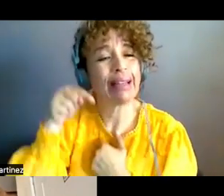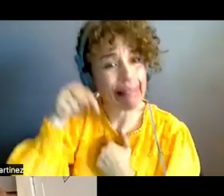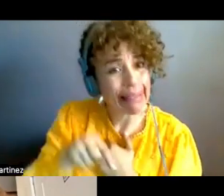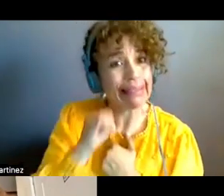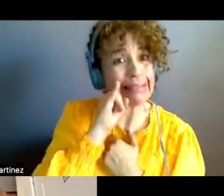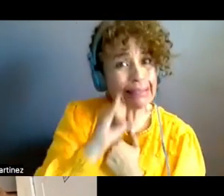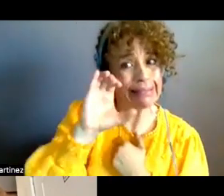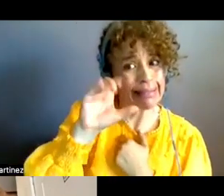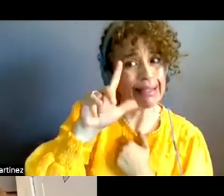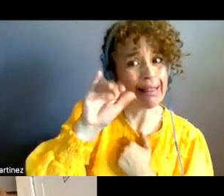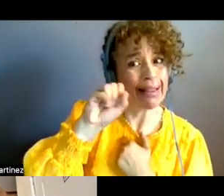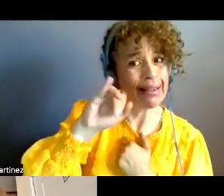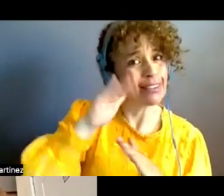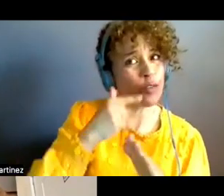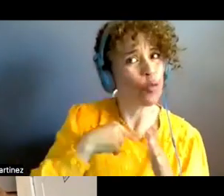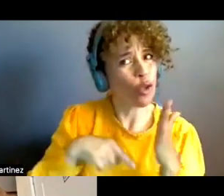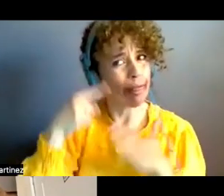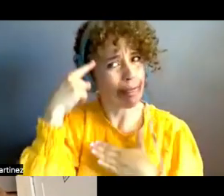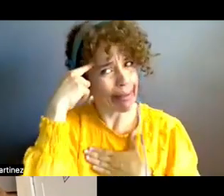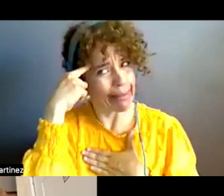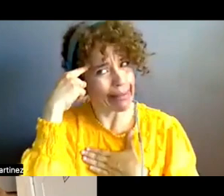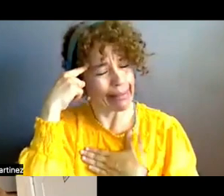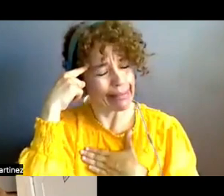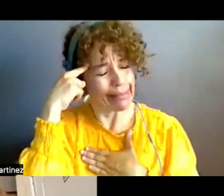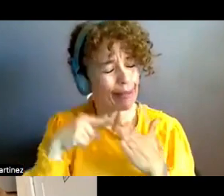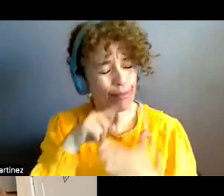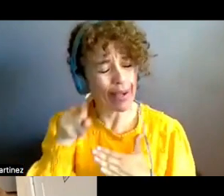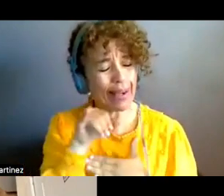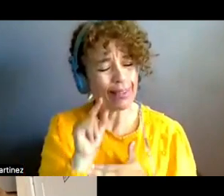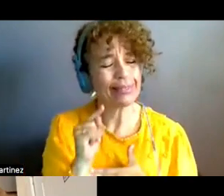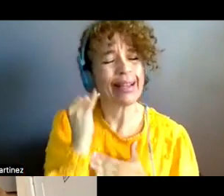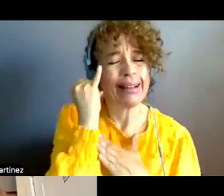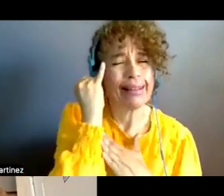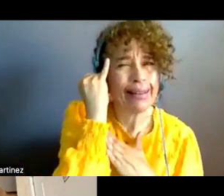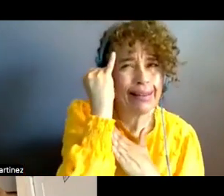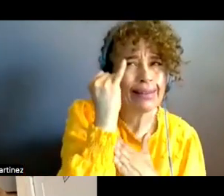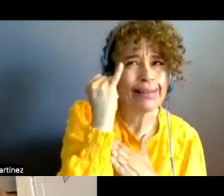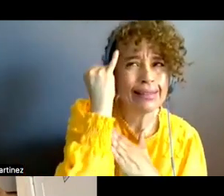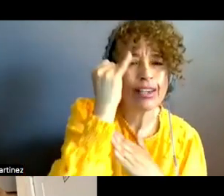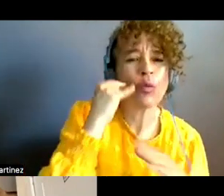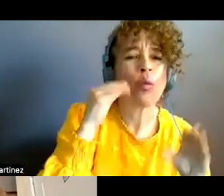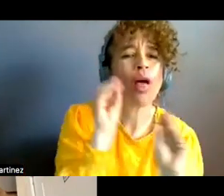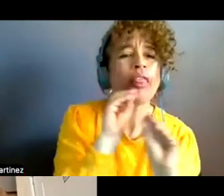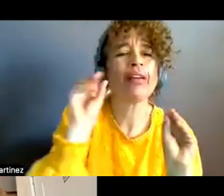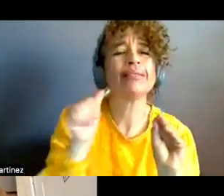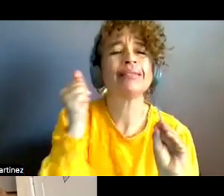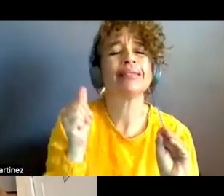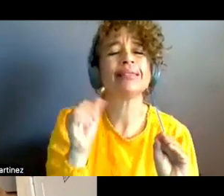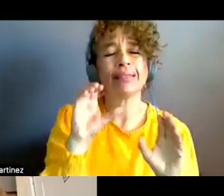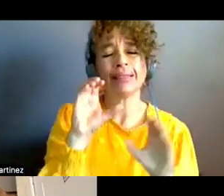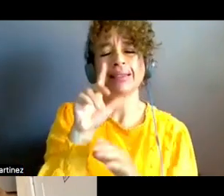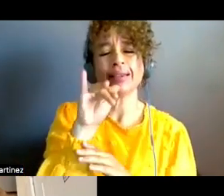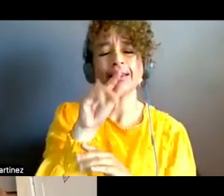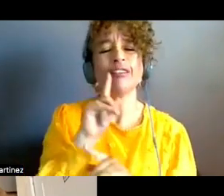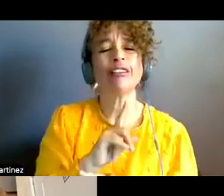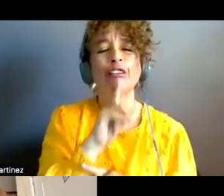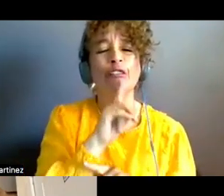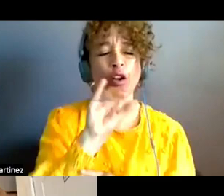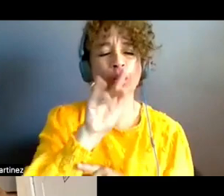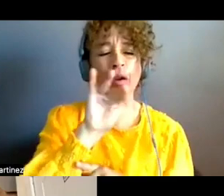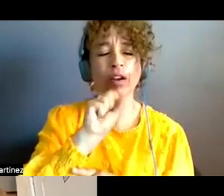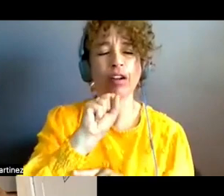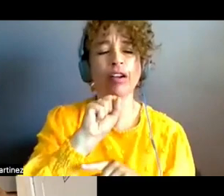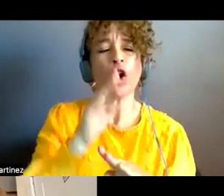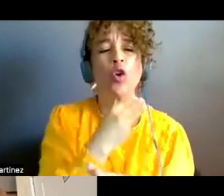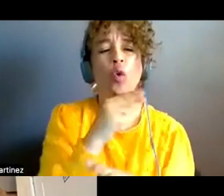classical music. It's just not what you think of when you So the idea of being, if they learn nothing else in the class, at least they know that classical music is a label